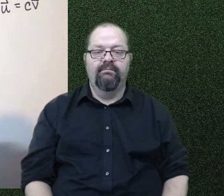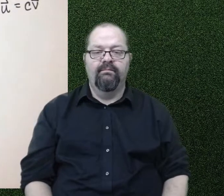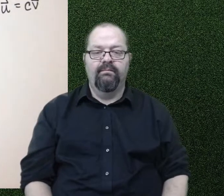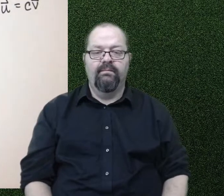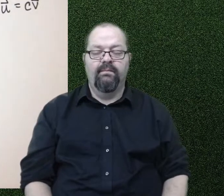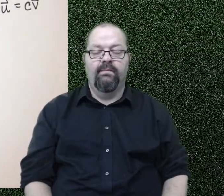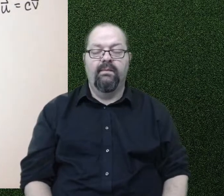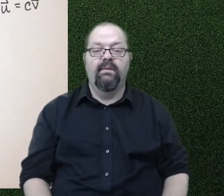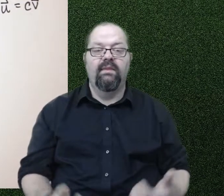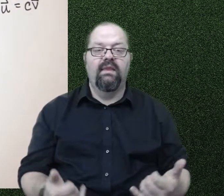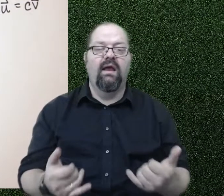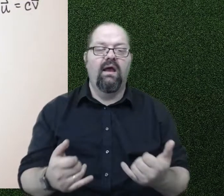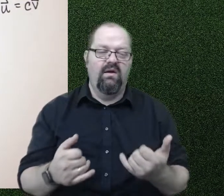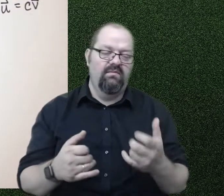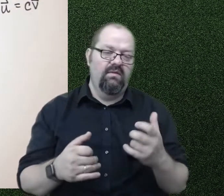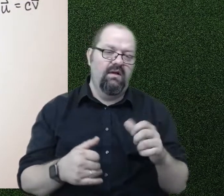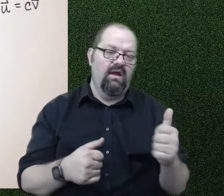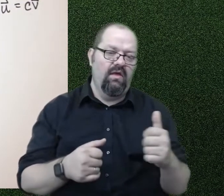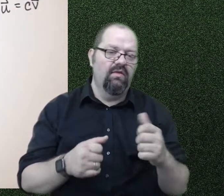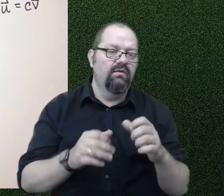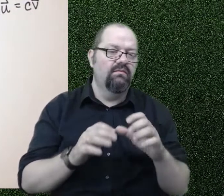What about these two guys?